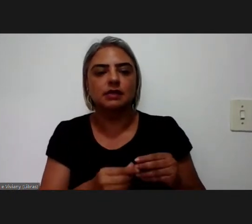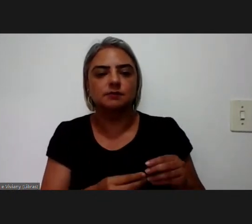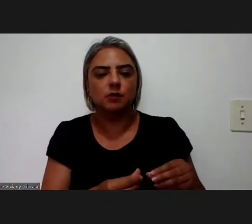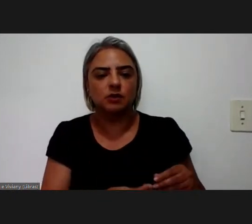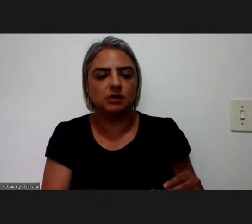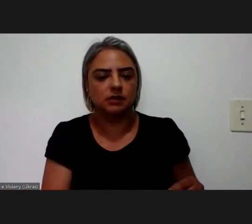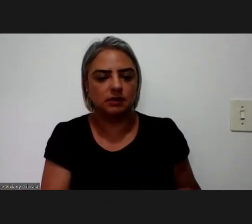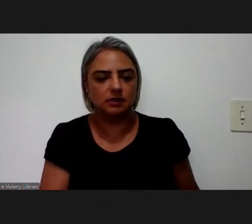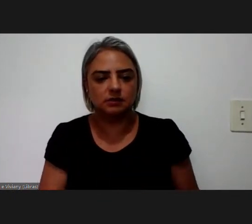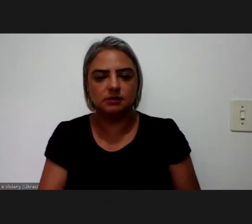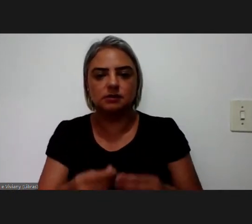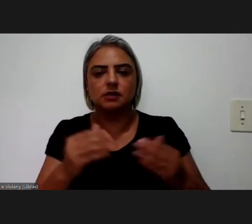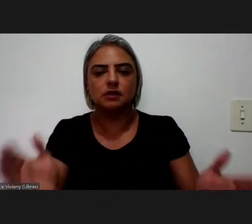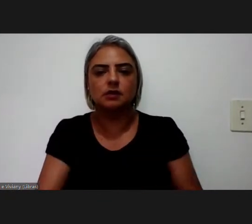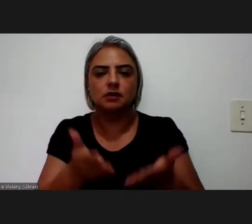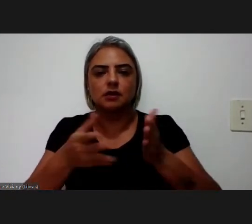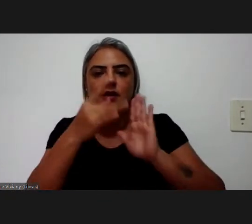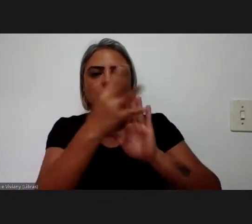how we can